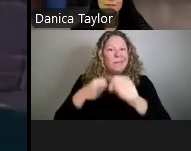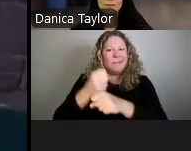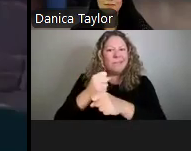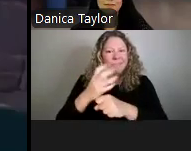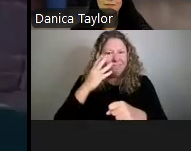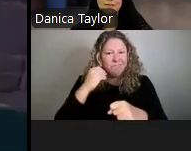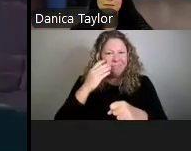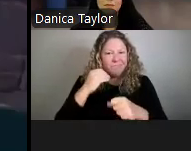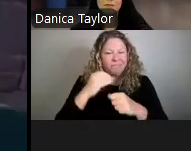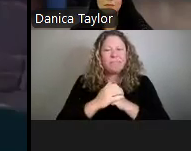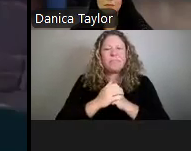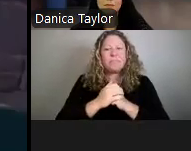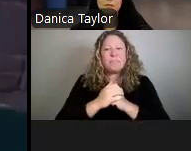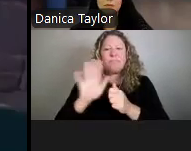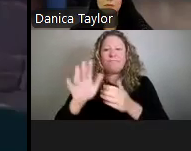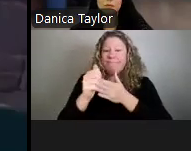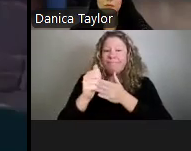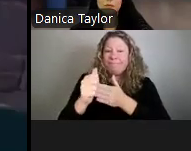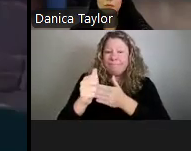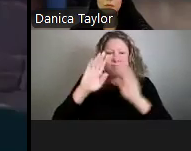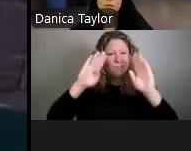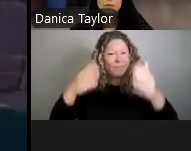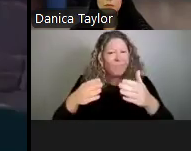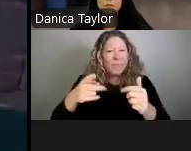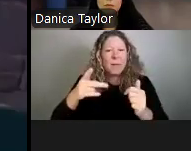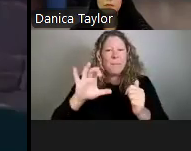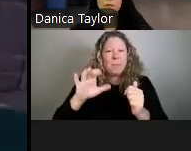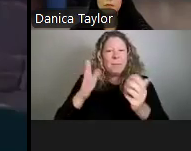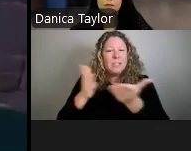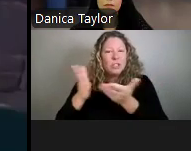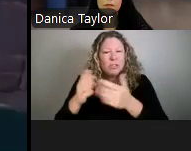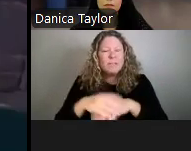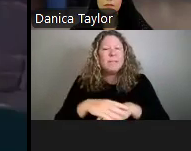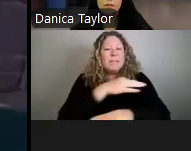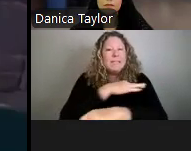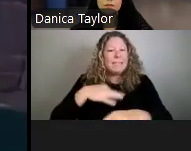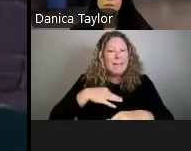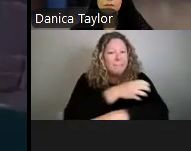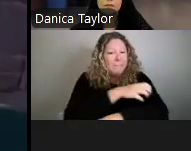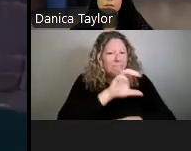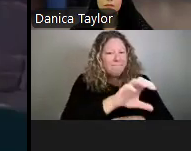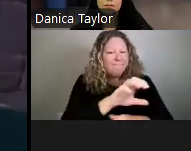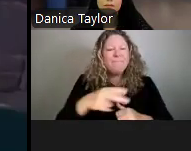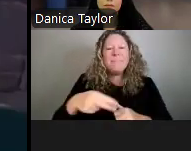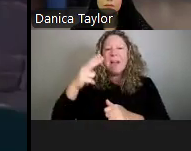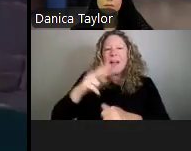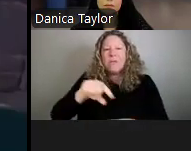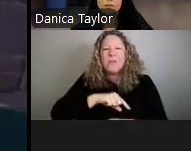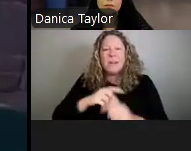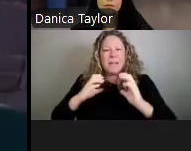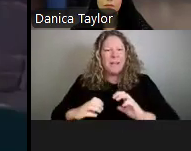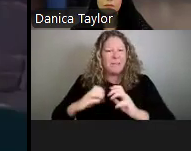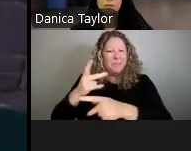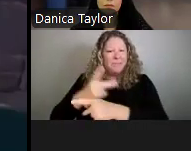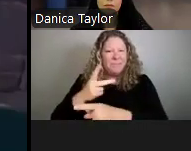division. Her leadership centers on public service, staff empowerment, and high-quality customer care, including